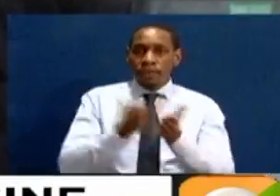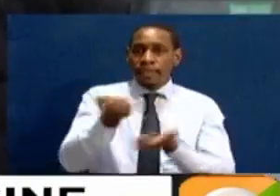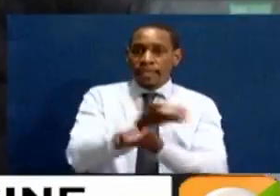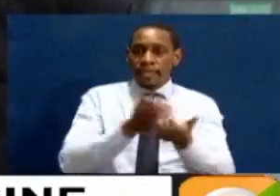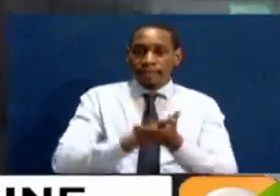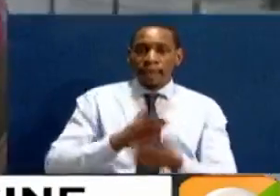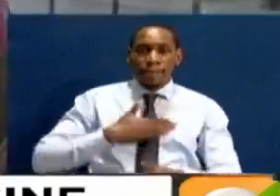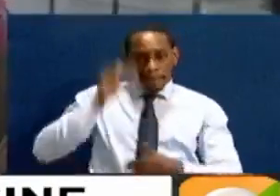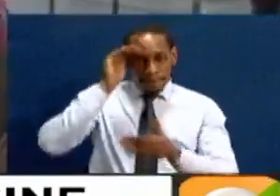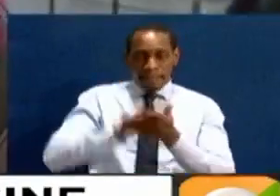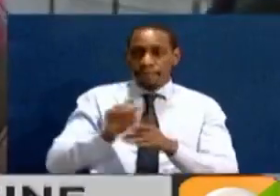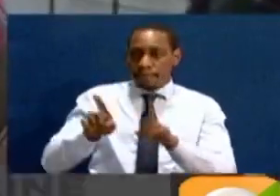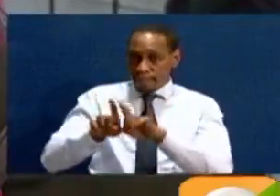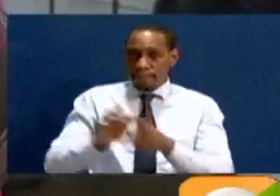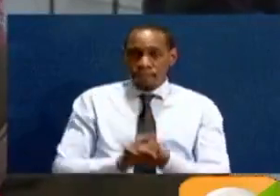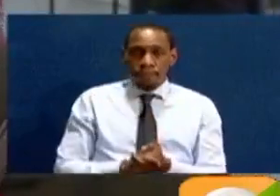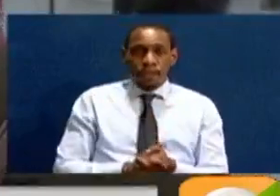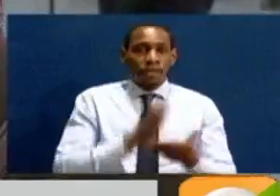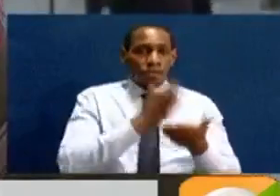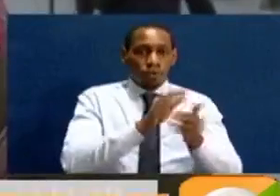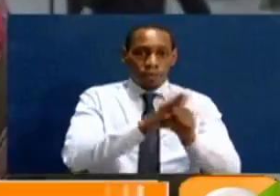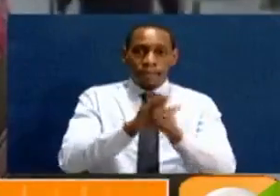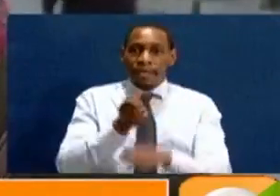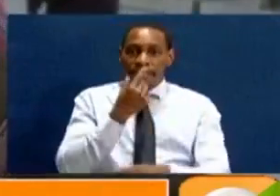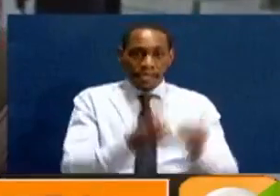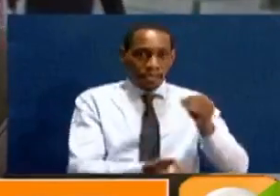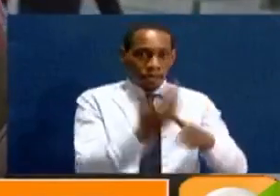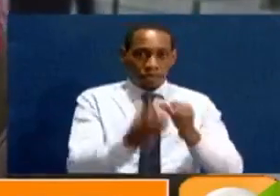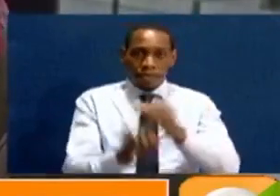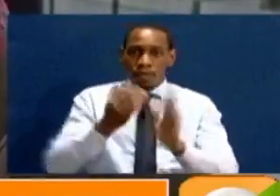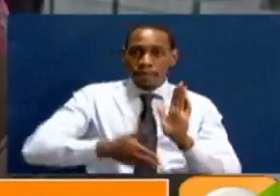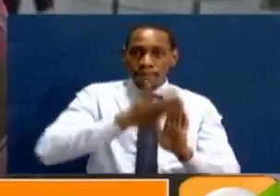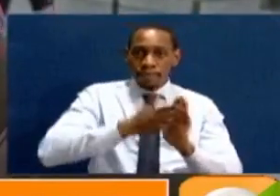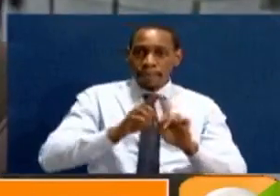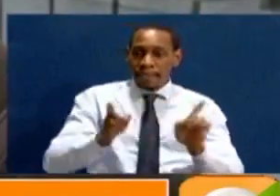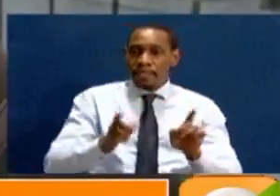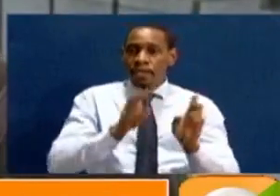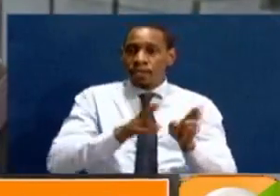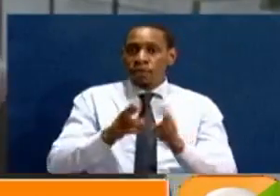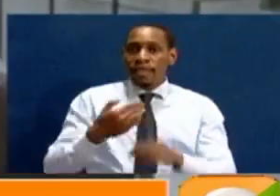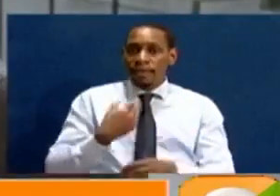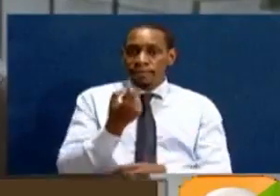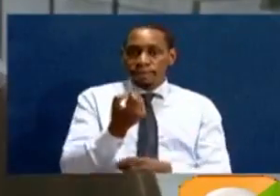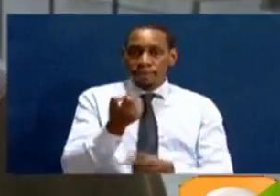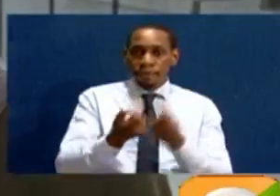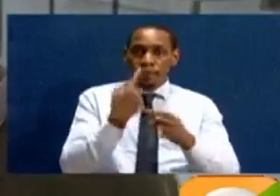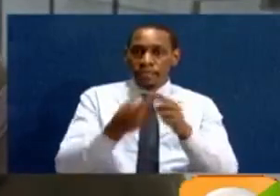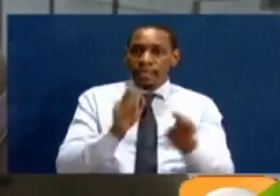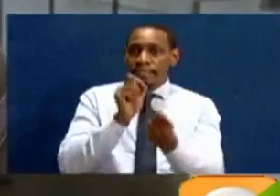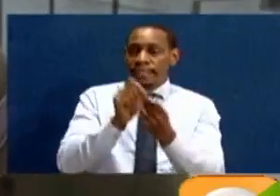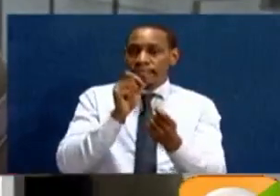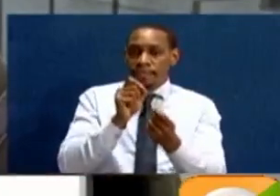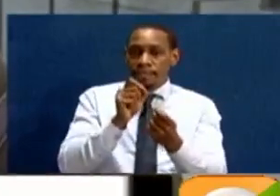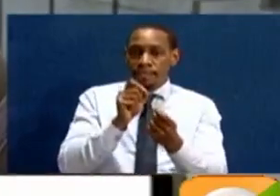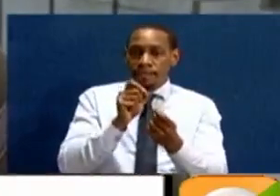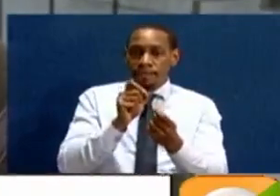economy. I believe in this. I don't know, obviously lots of drugs come out quite quickly, but we usually have quite a few years to test them before we give them to